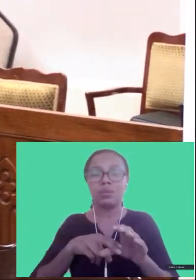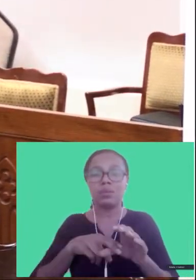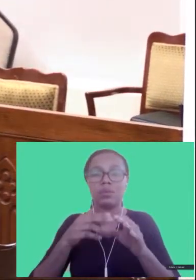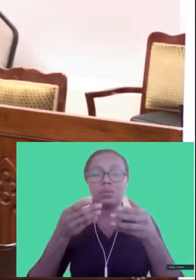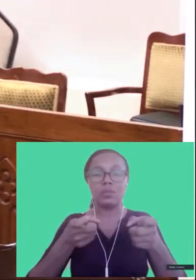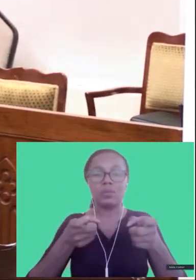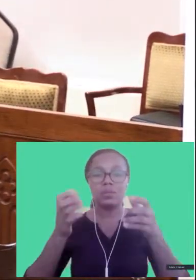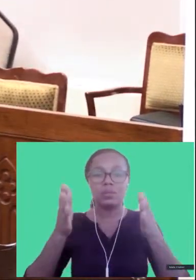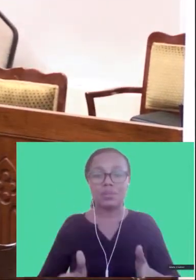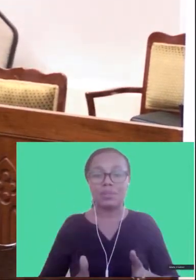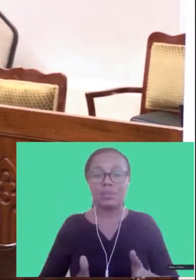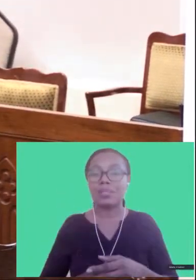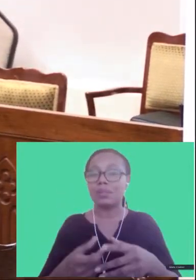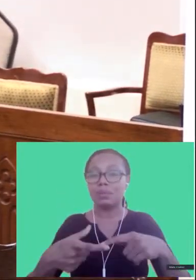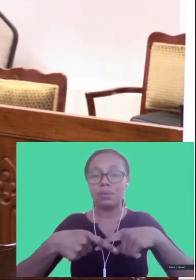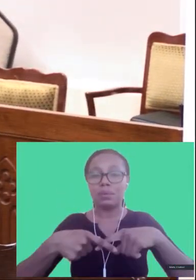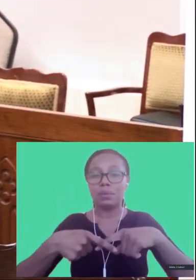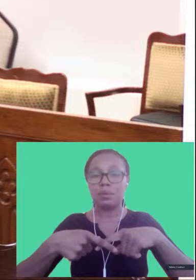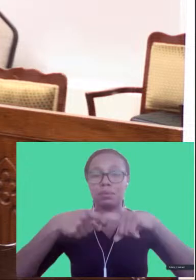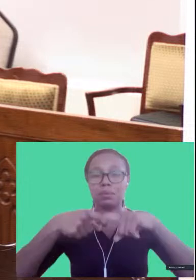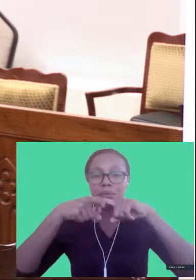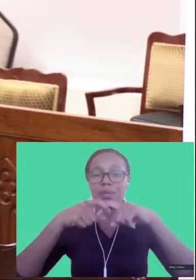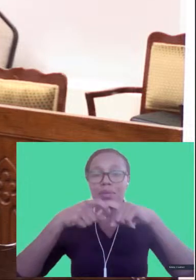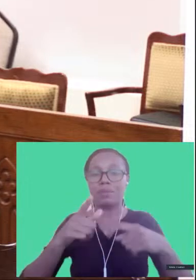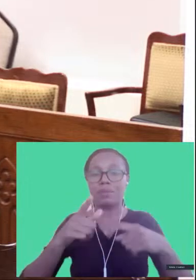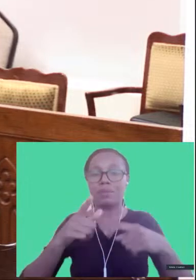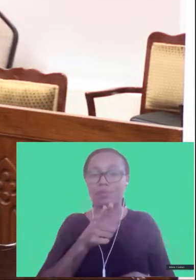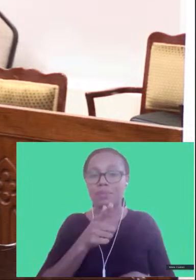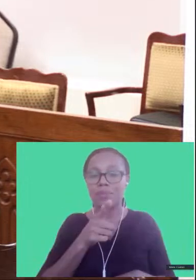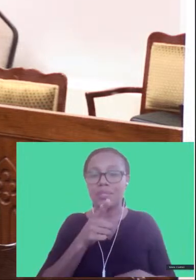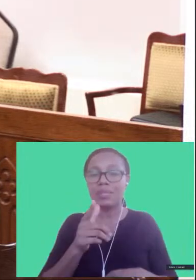suspended until 3:15 this afternoon.